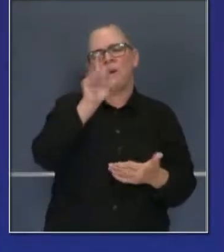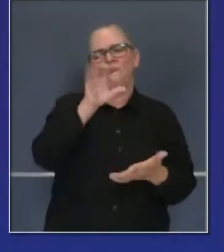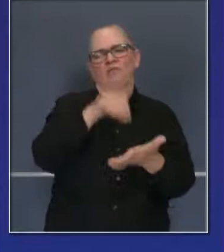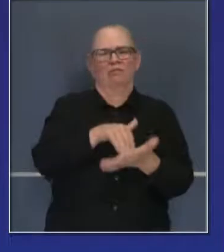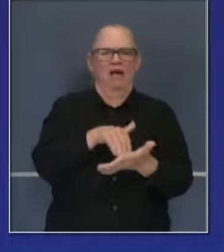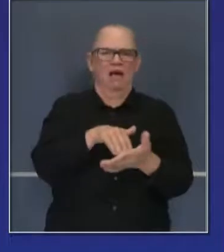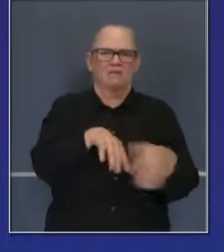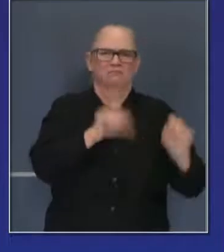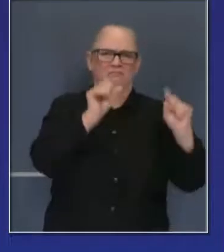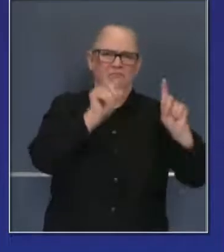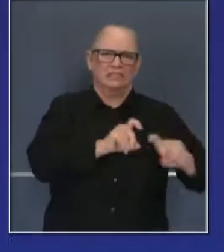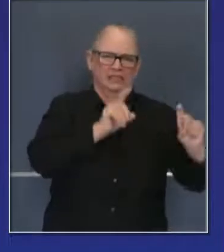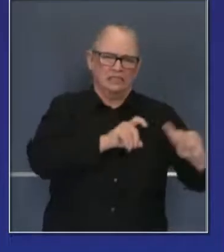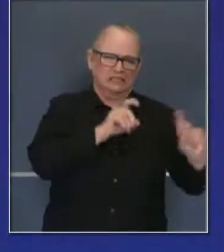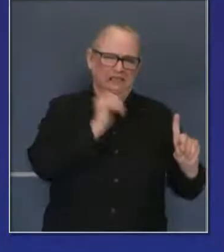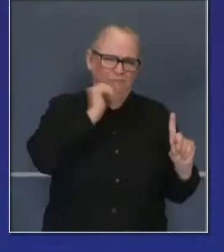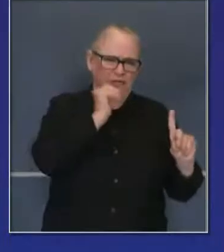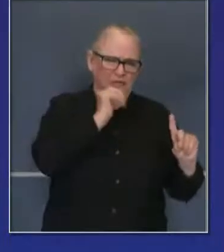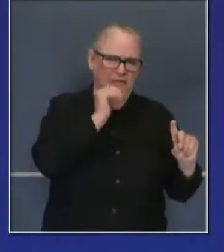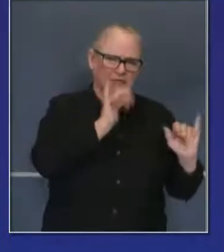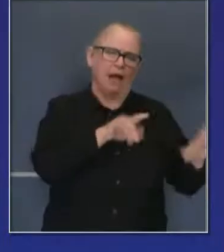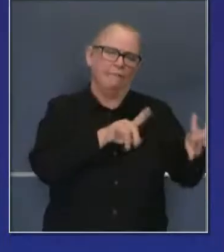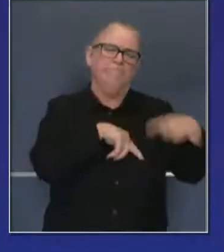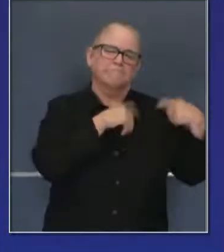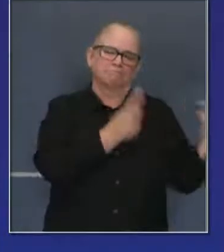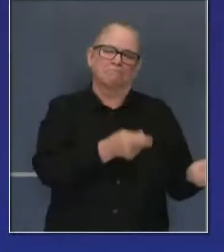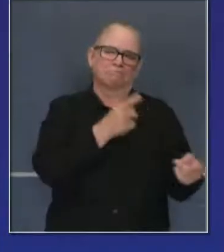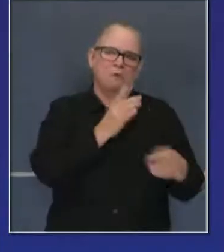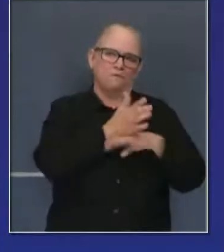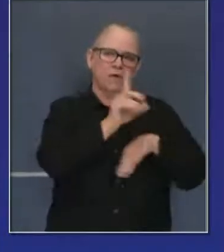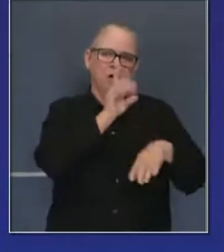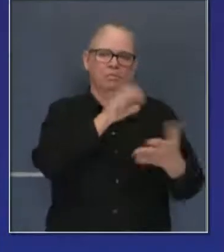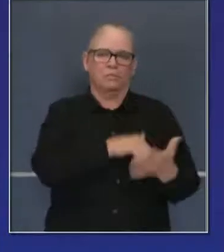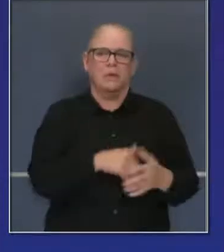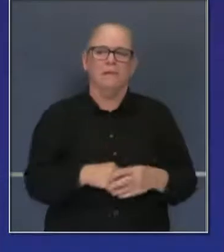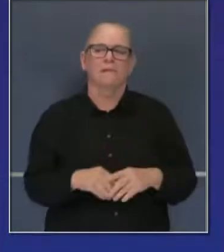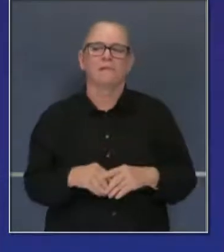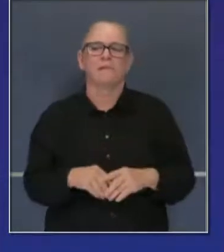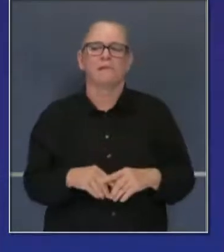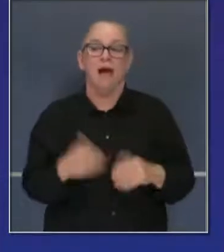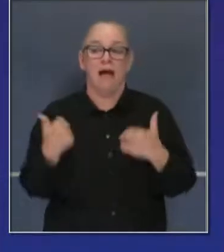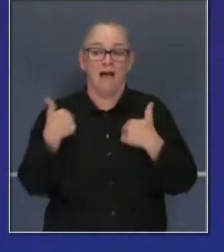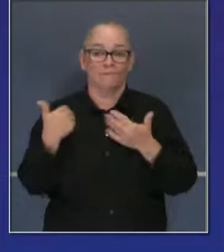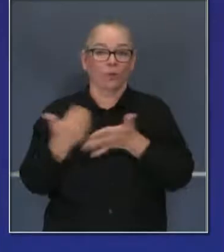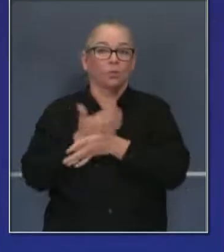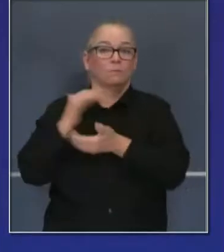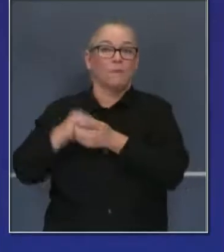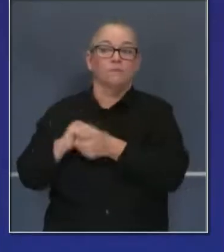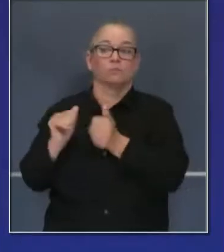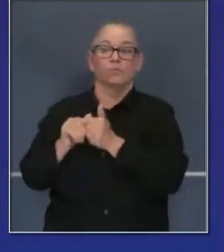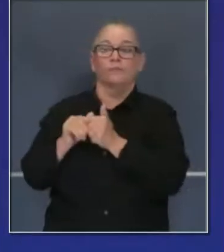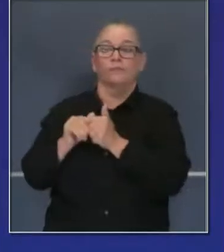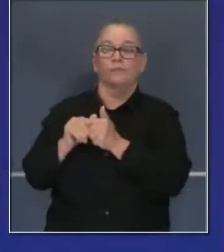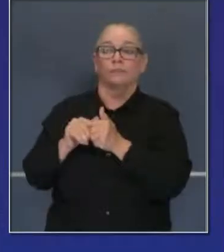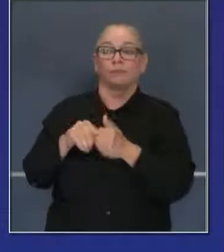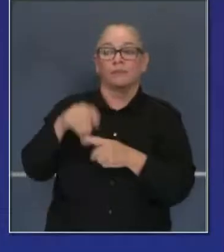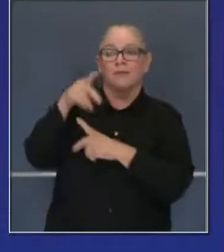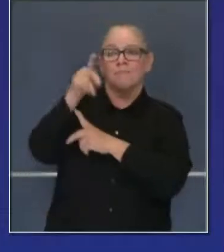remind you, we're a number of weeks out for our new Perkins-Elder partnership to come into shape, where we